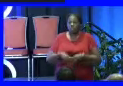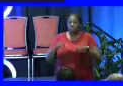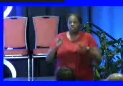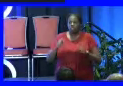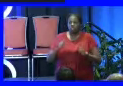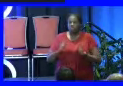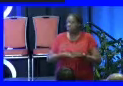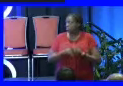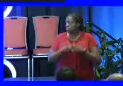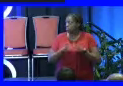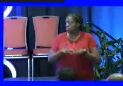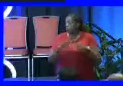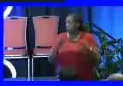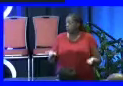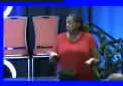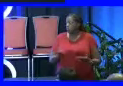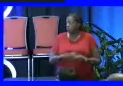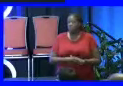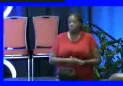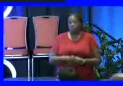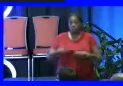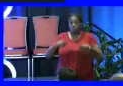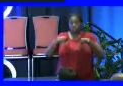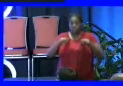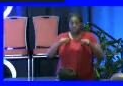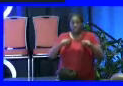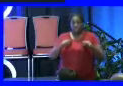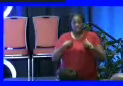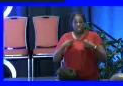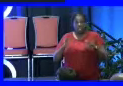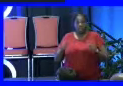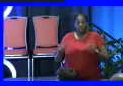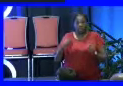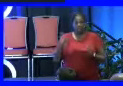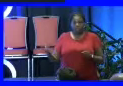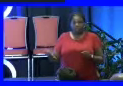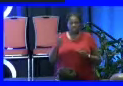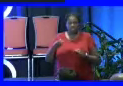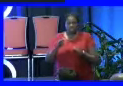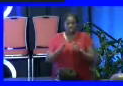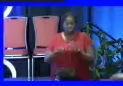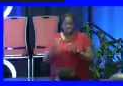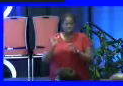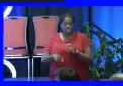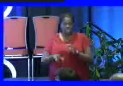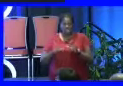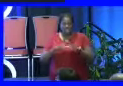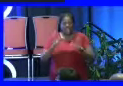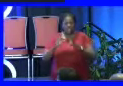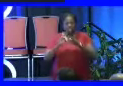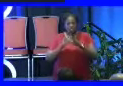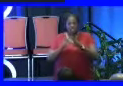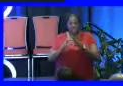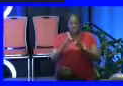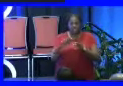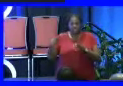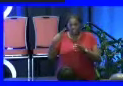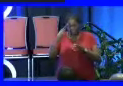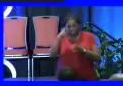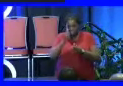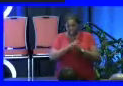start opening up. Because for me, I'm like, well, can we have something as simple as a housing related flag for our